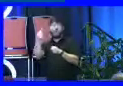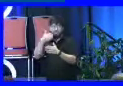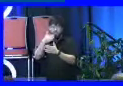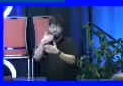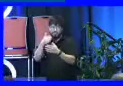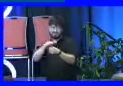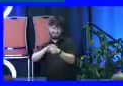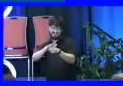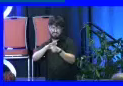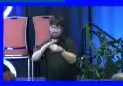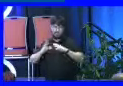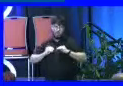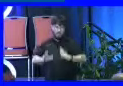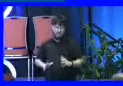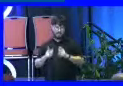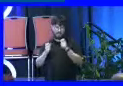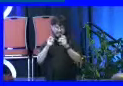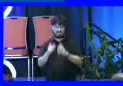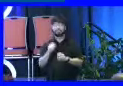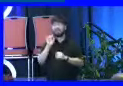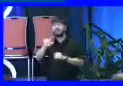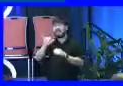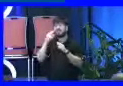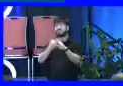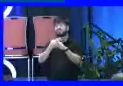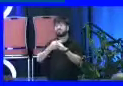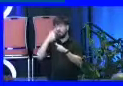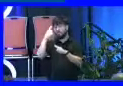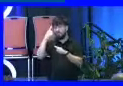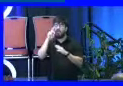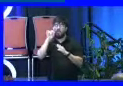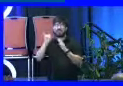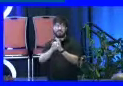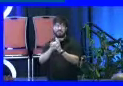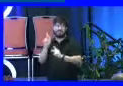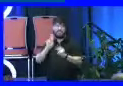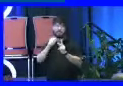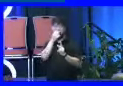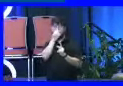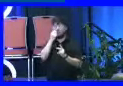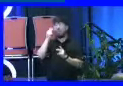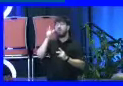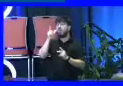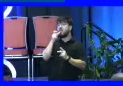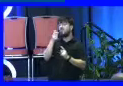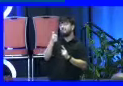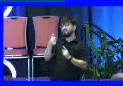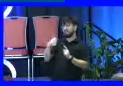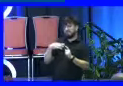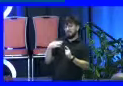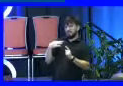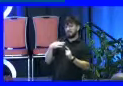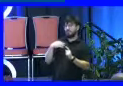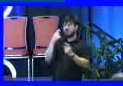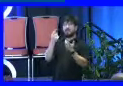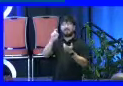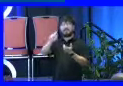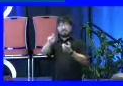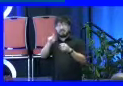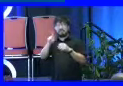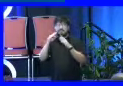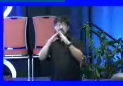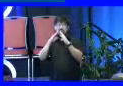data owners and administrators have been used to identify individuals who are eligible for and most in need of housing and housing-related supports